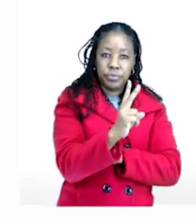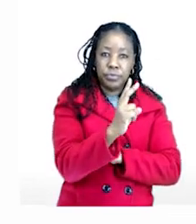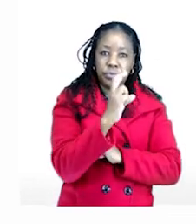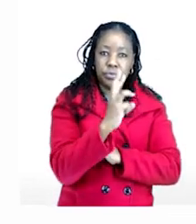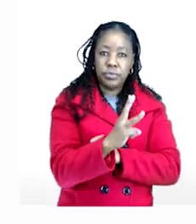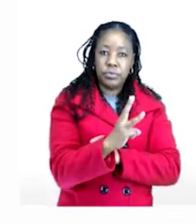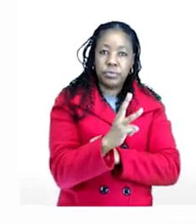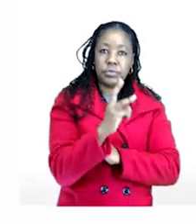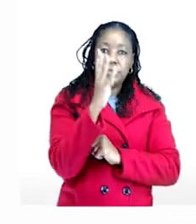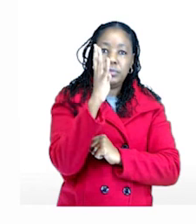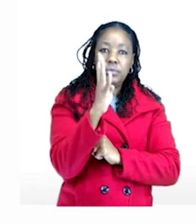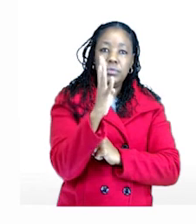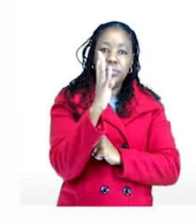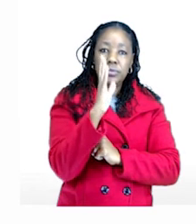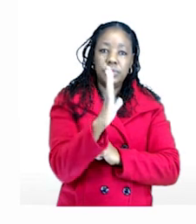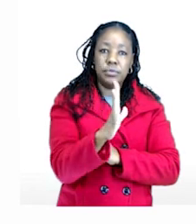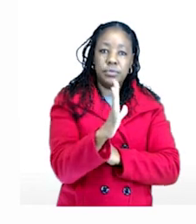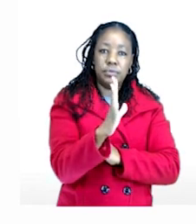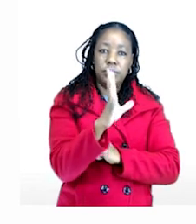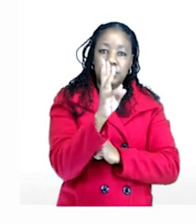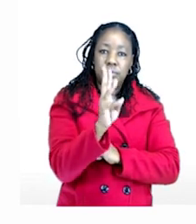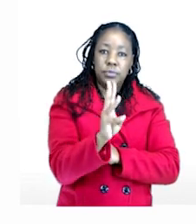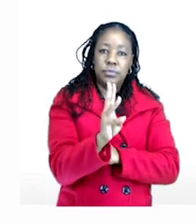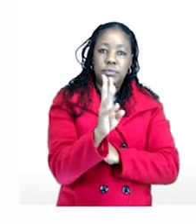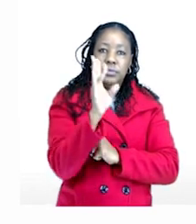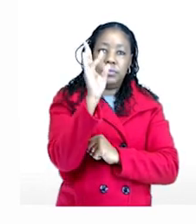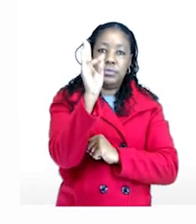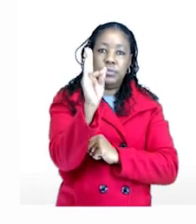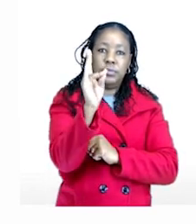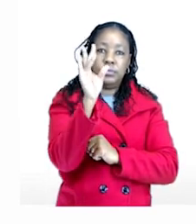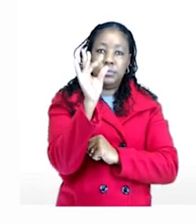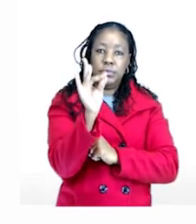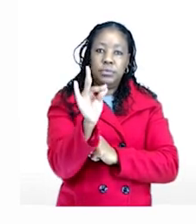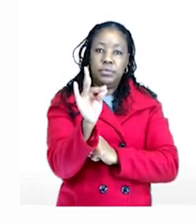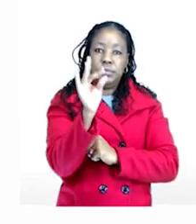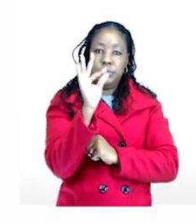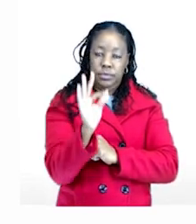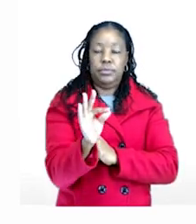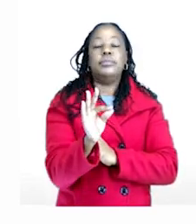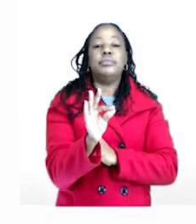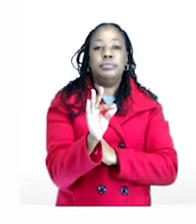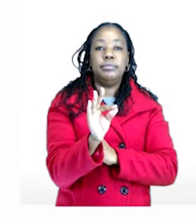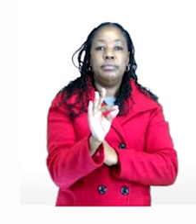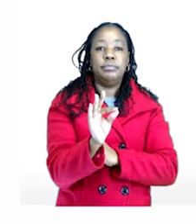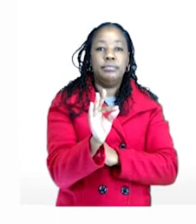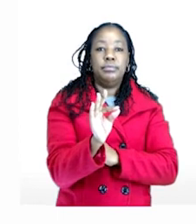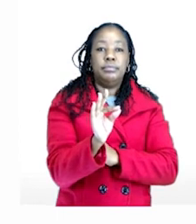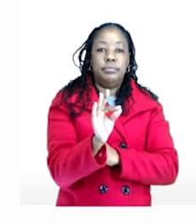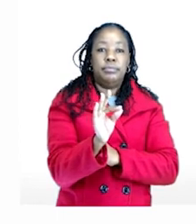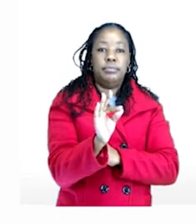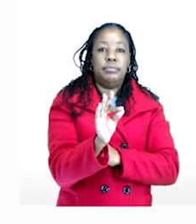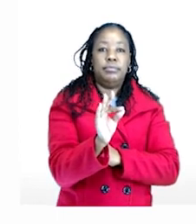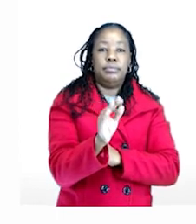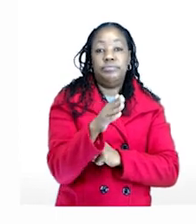2, 3, 4, 5, 6, 7, 8, 9.